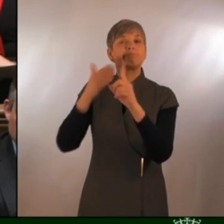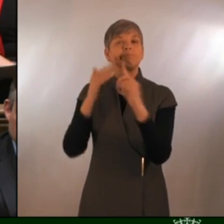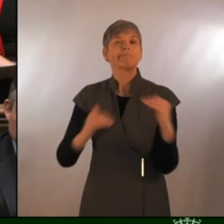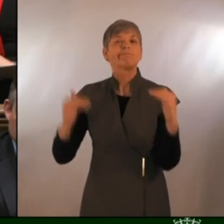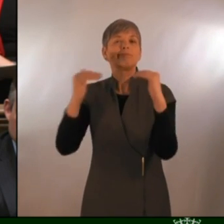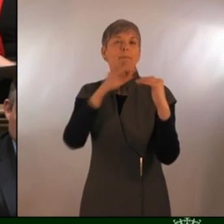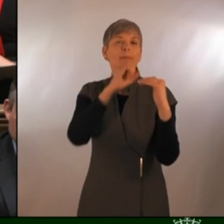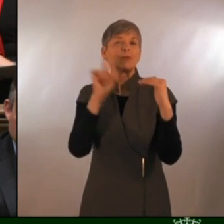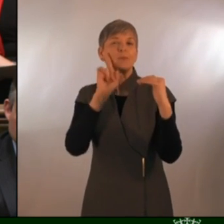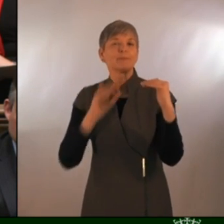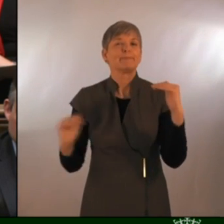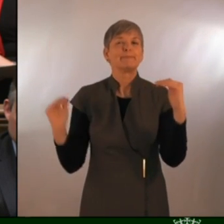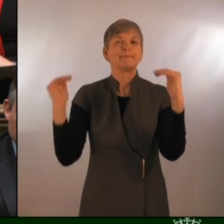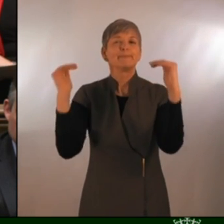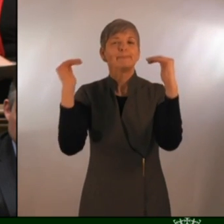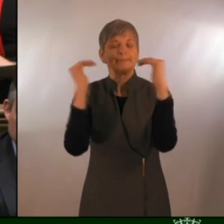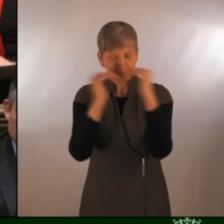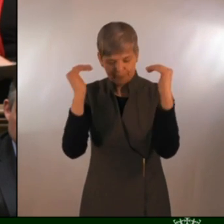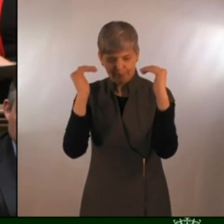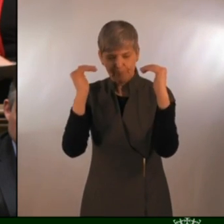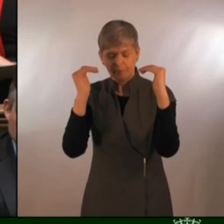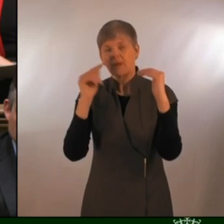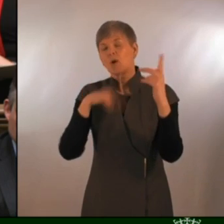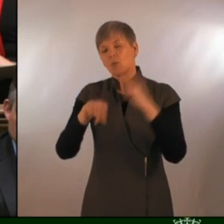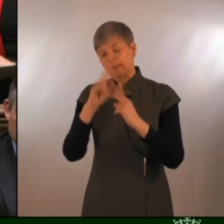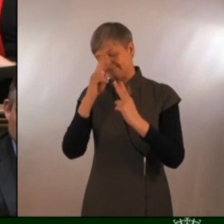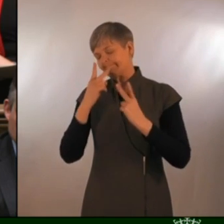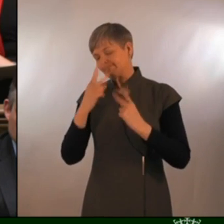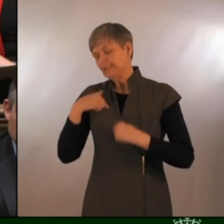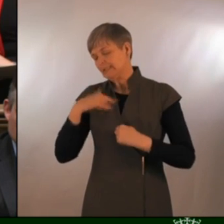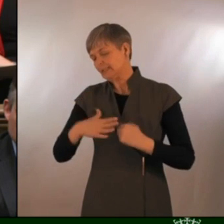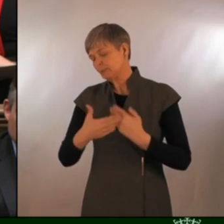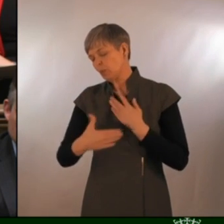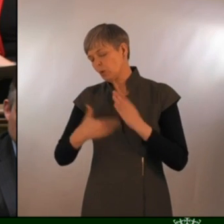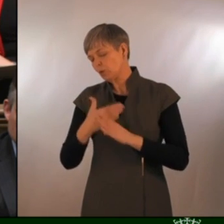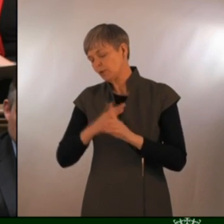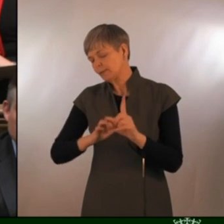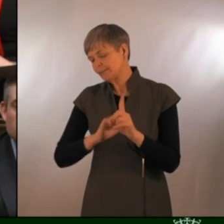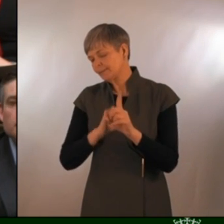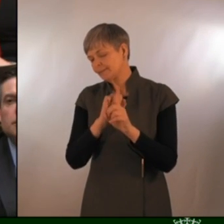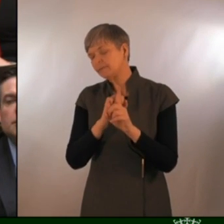importantly, reflect on how far we have to go to achieve that. A quarter of social